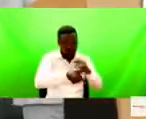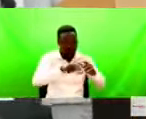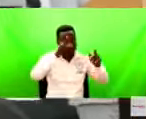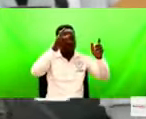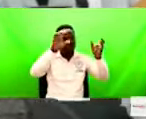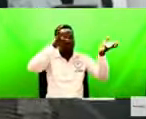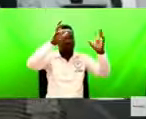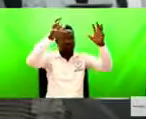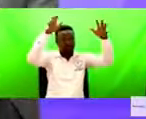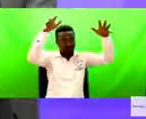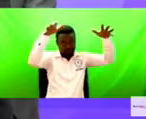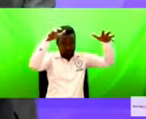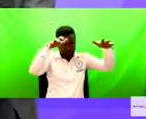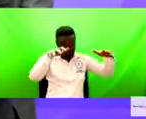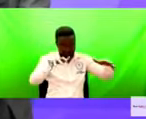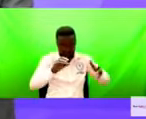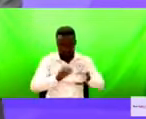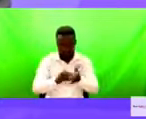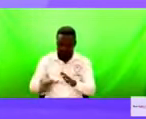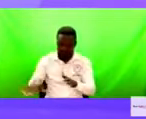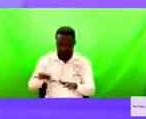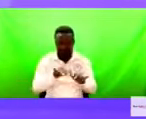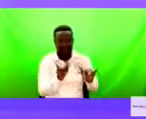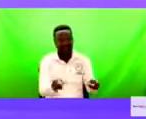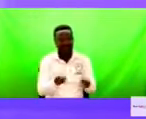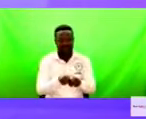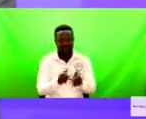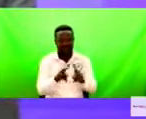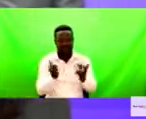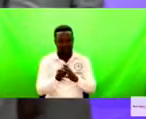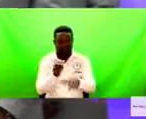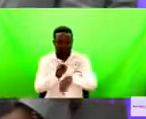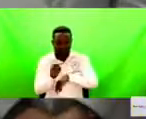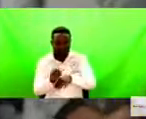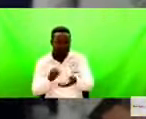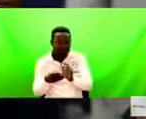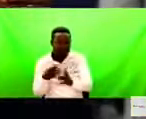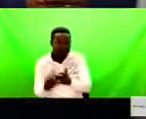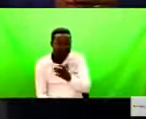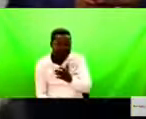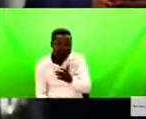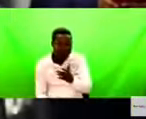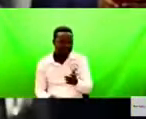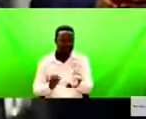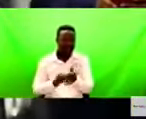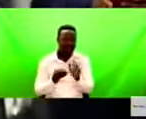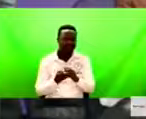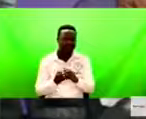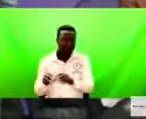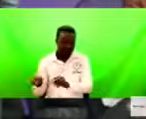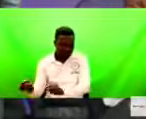settles, they settle. So ministry is about setting out. If